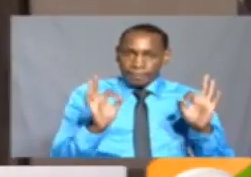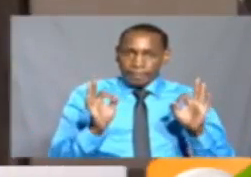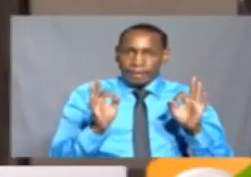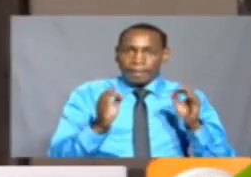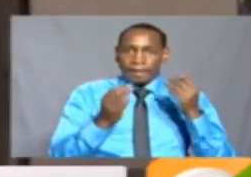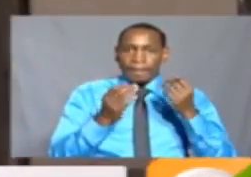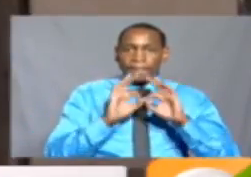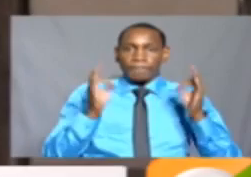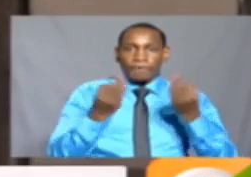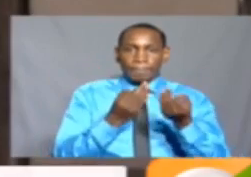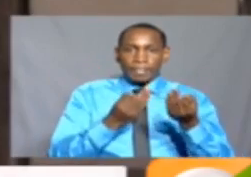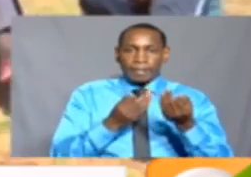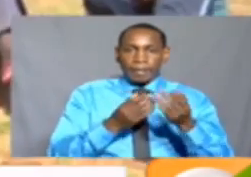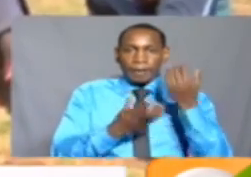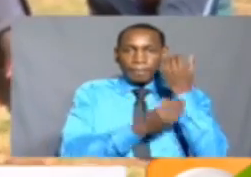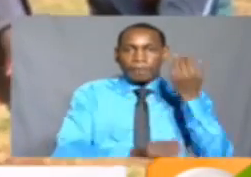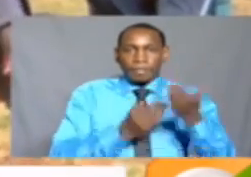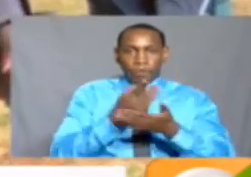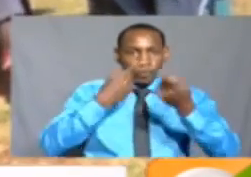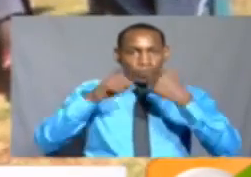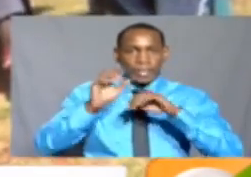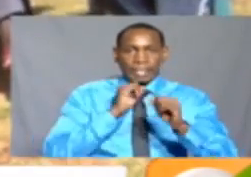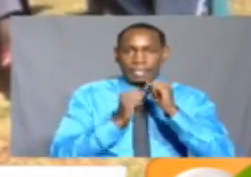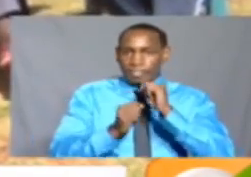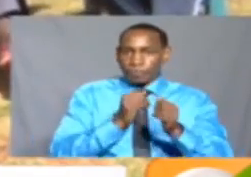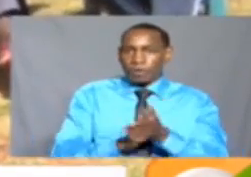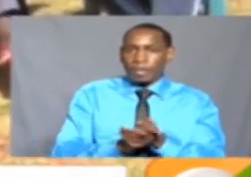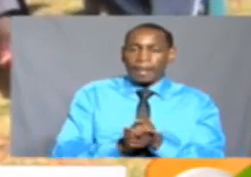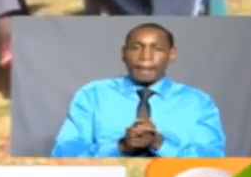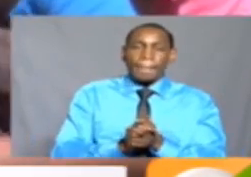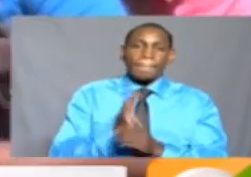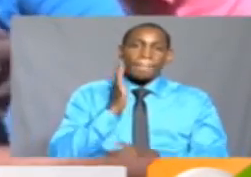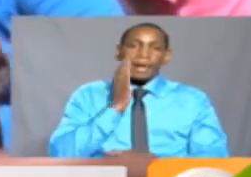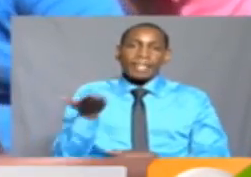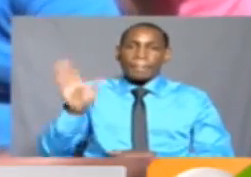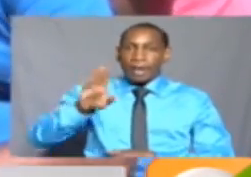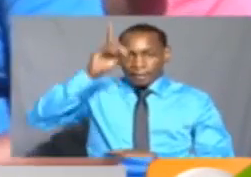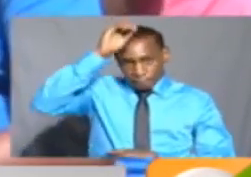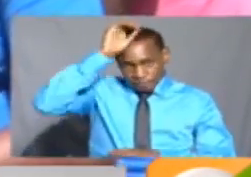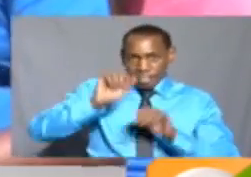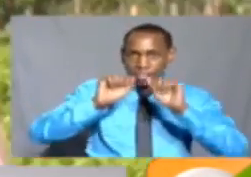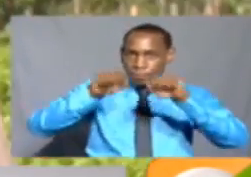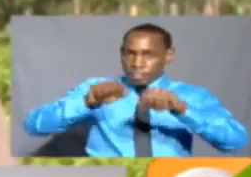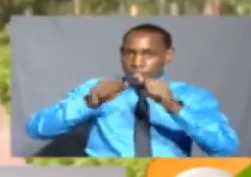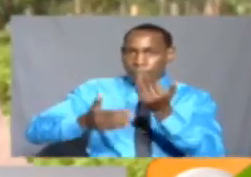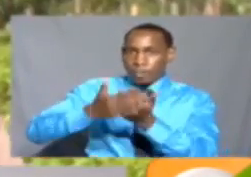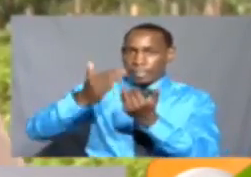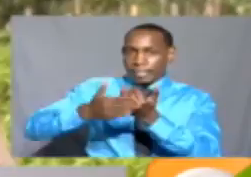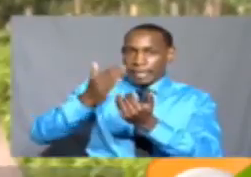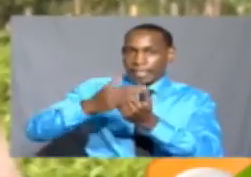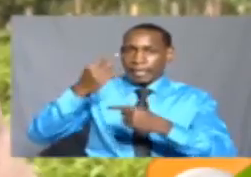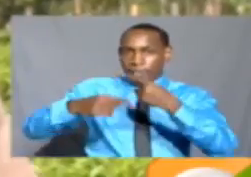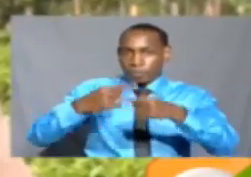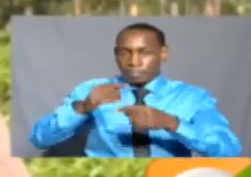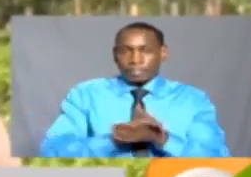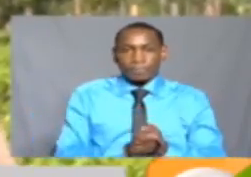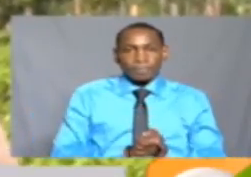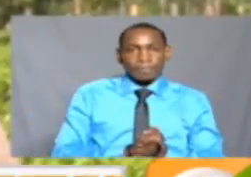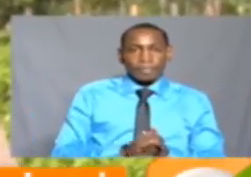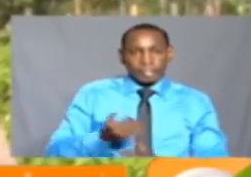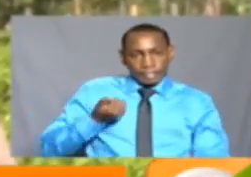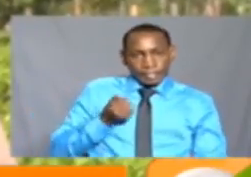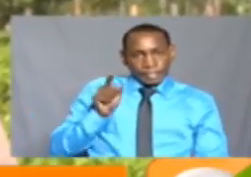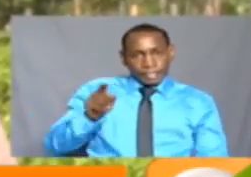poverty through her success in sports. Her mother had to move back home in order to take care of her. Ako na talent.